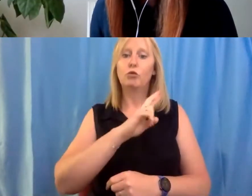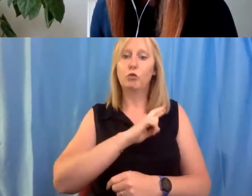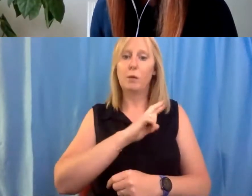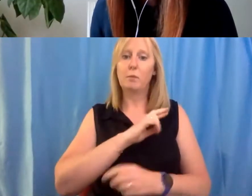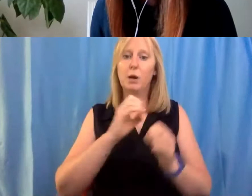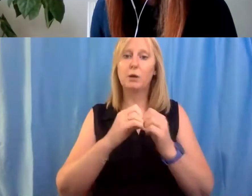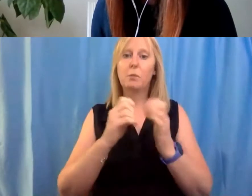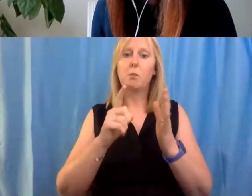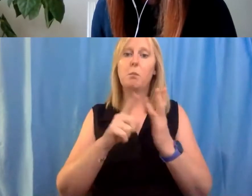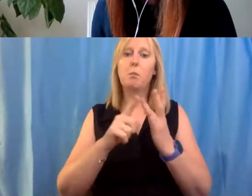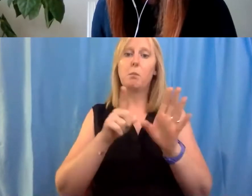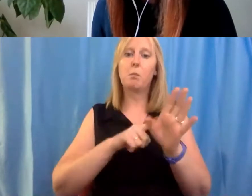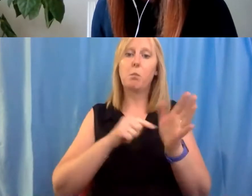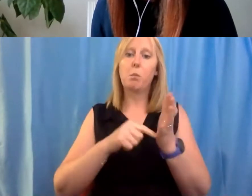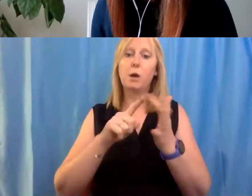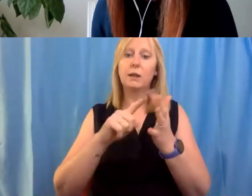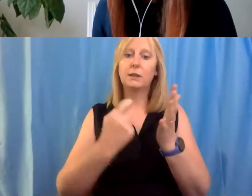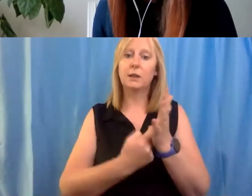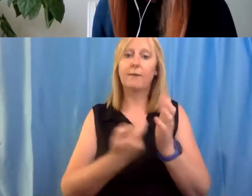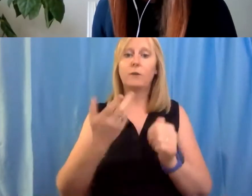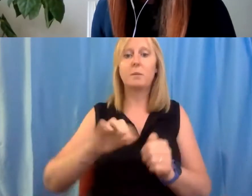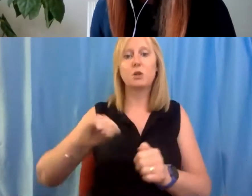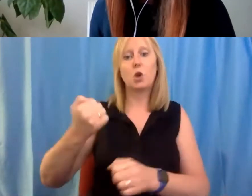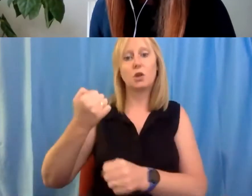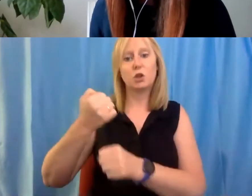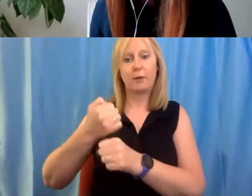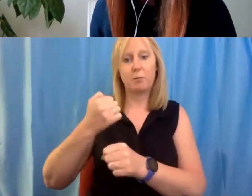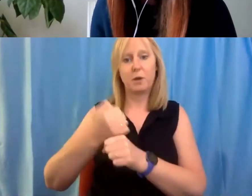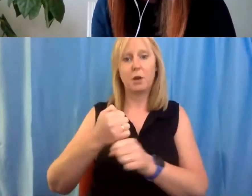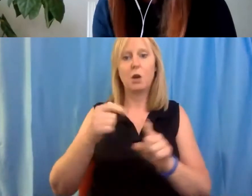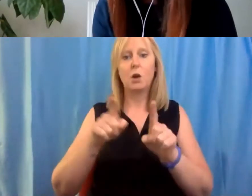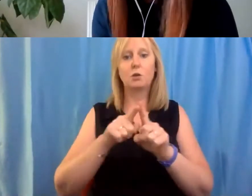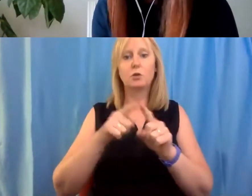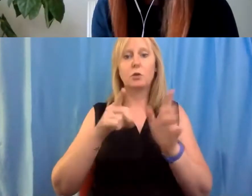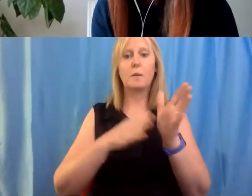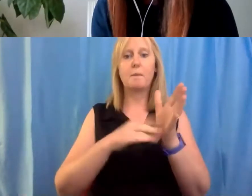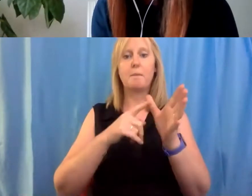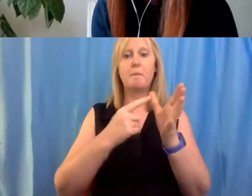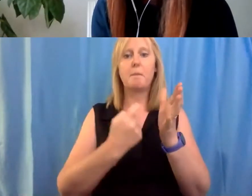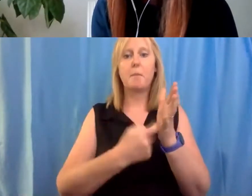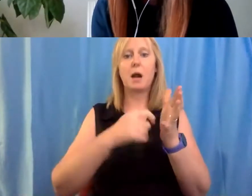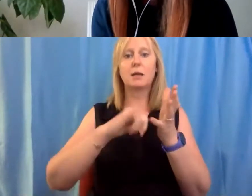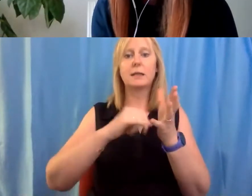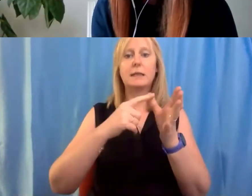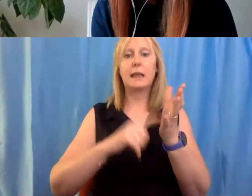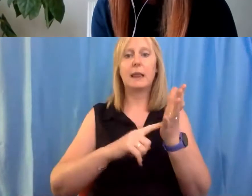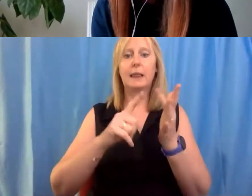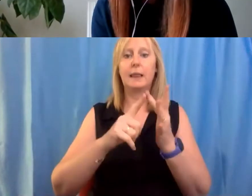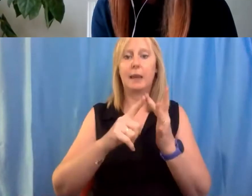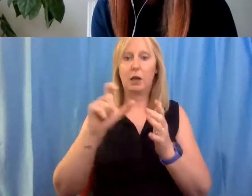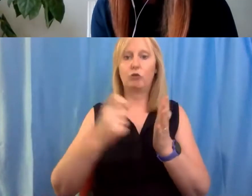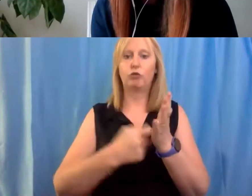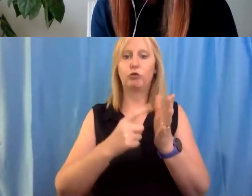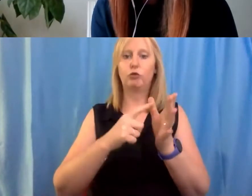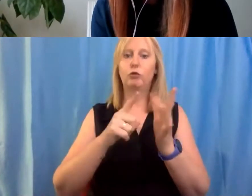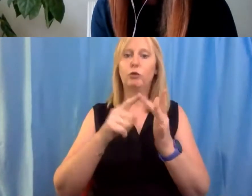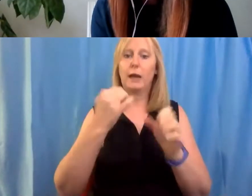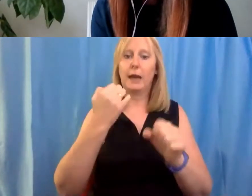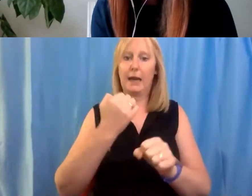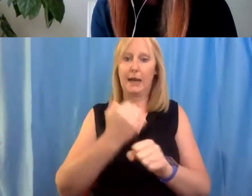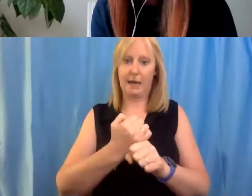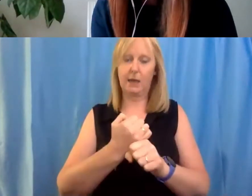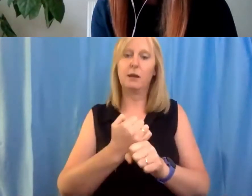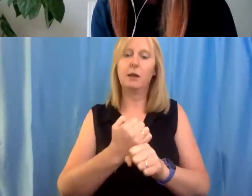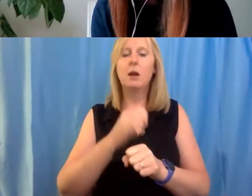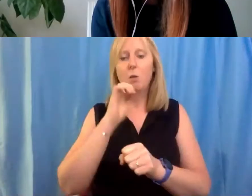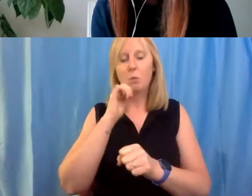Appointments team at the Scottish Government, and Lesley Craig, who is a disabled person currently holding a public appointment, and we'll hear from